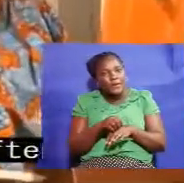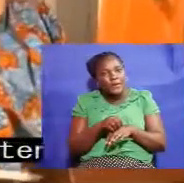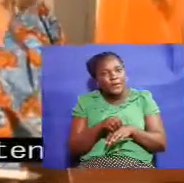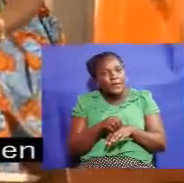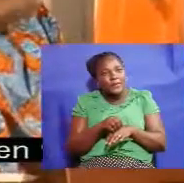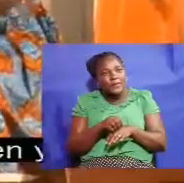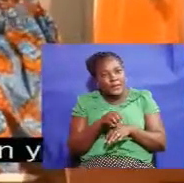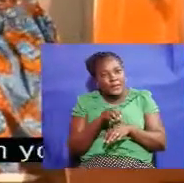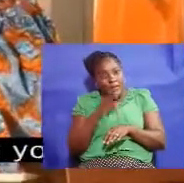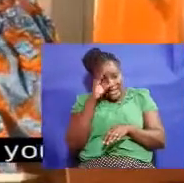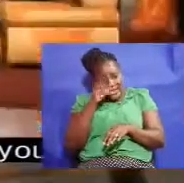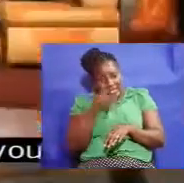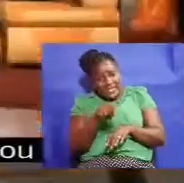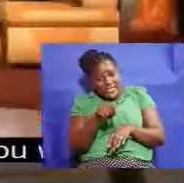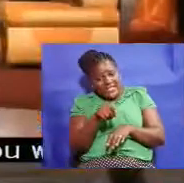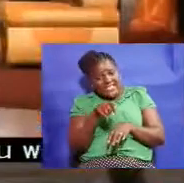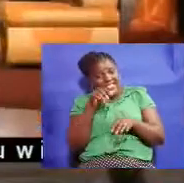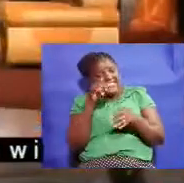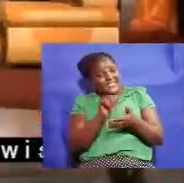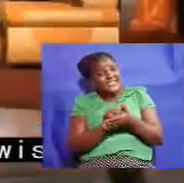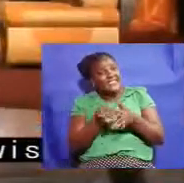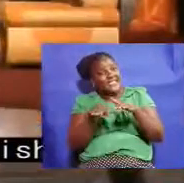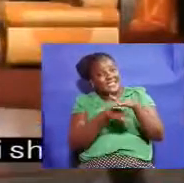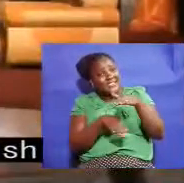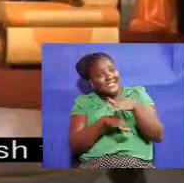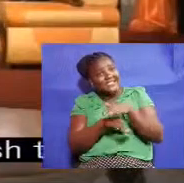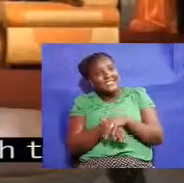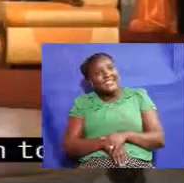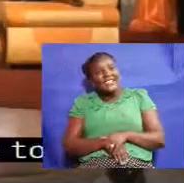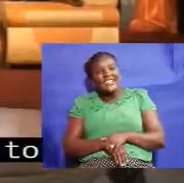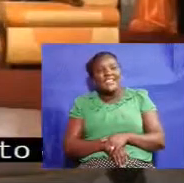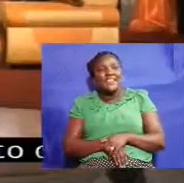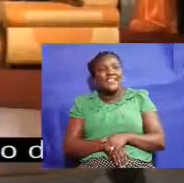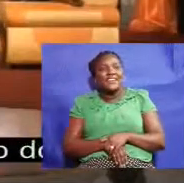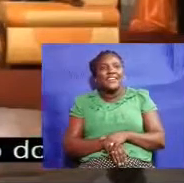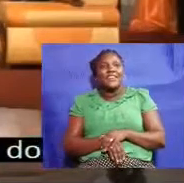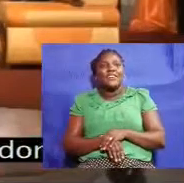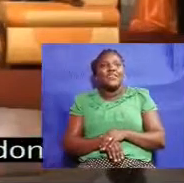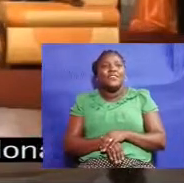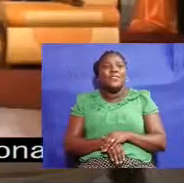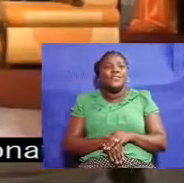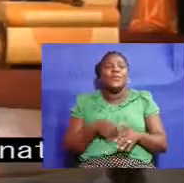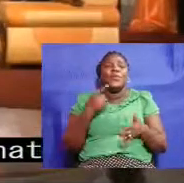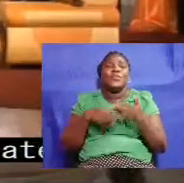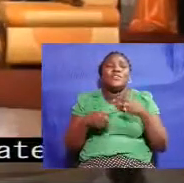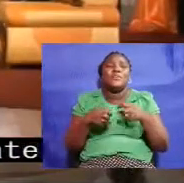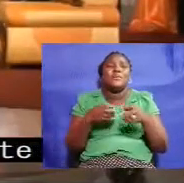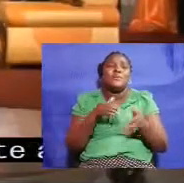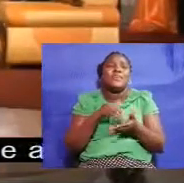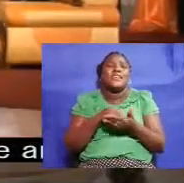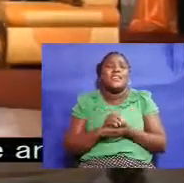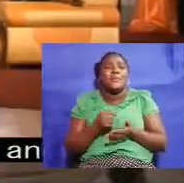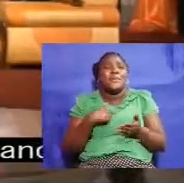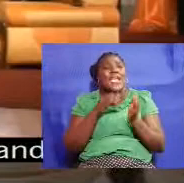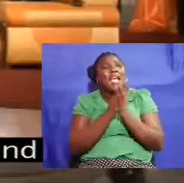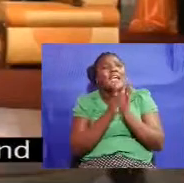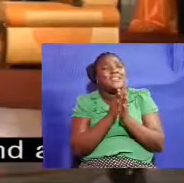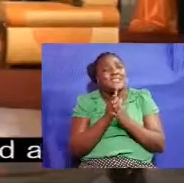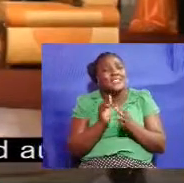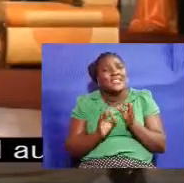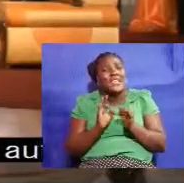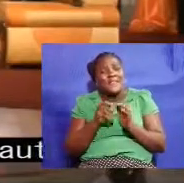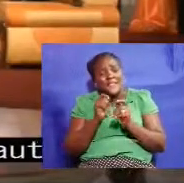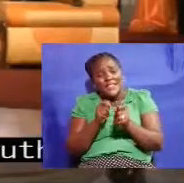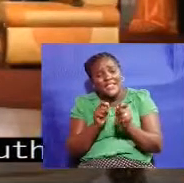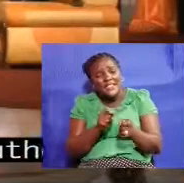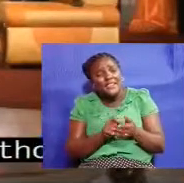I am asking whether the souvenirs for the engagement are ready. It's just next week, oh. Ah, souvenirs? Yes.